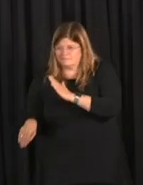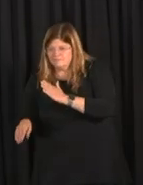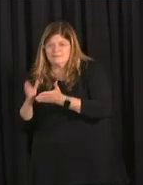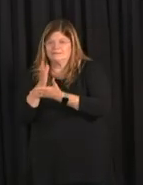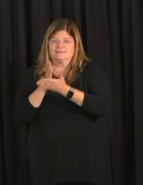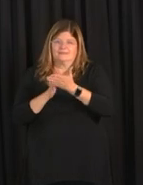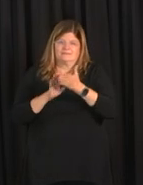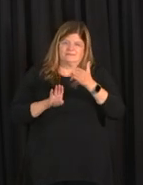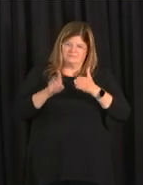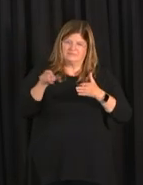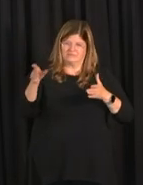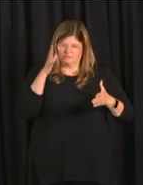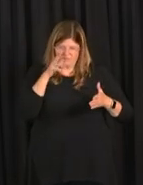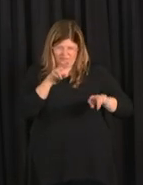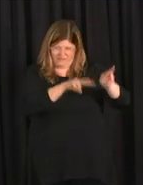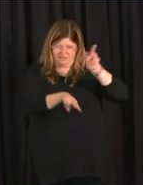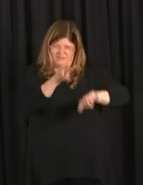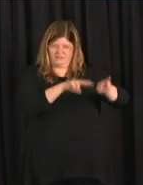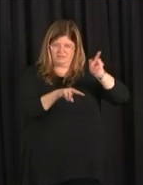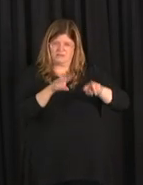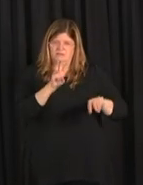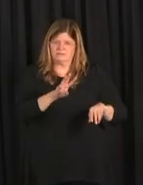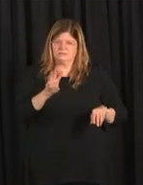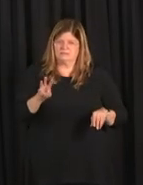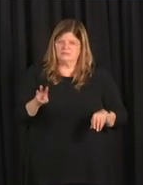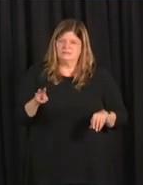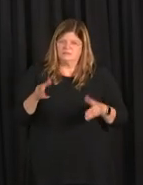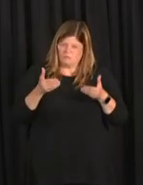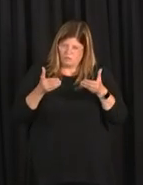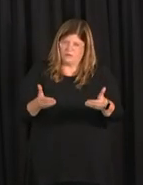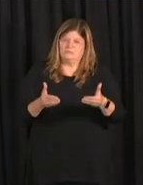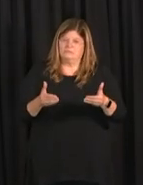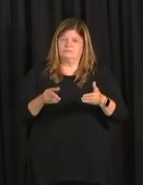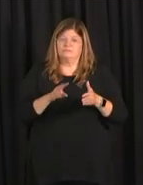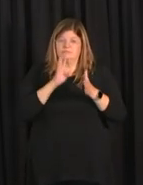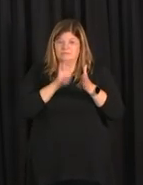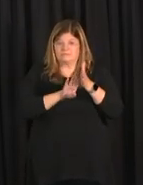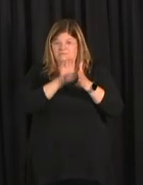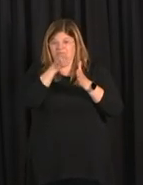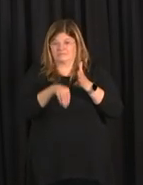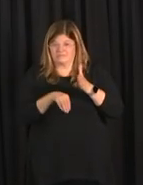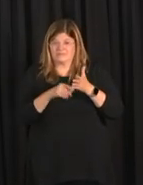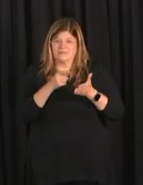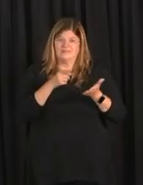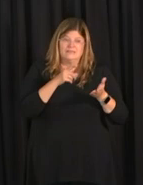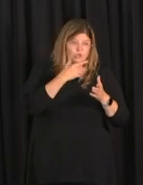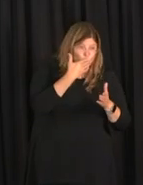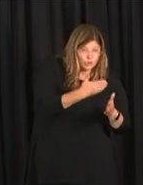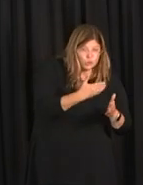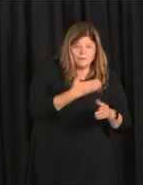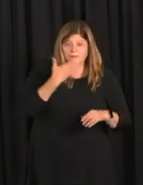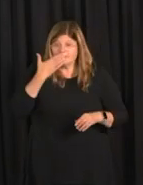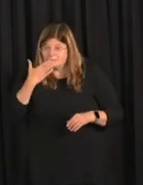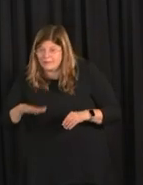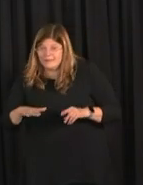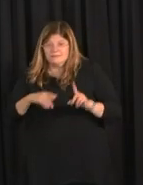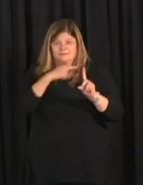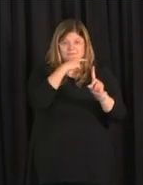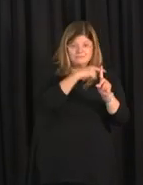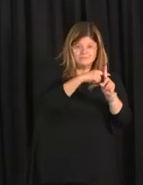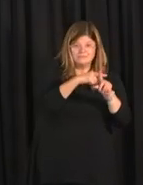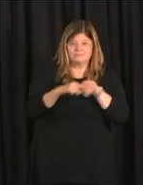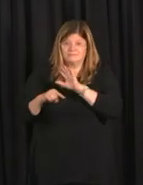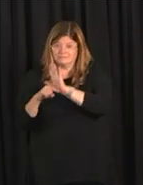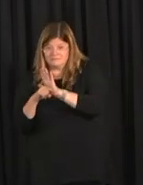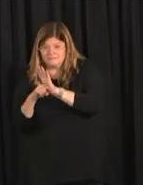the website will help you understand which one should be moving, and if going up or going down is positive or negative for each metric. And then my